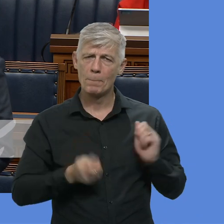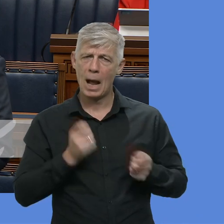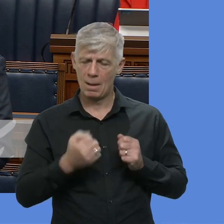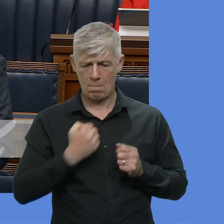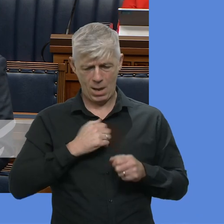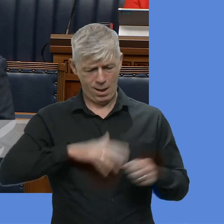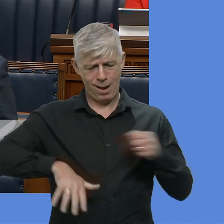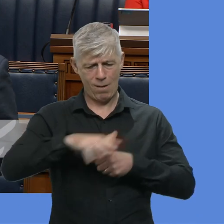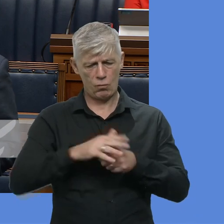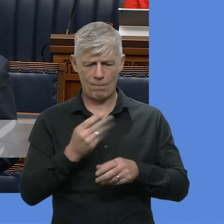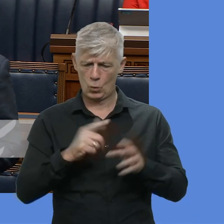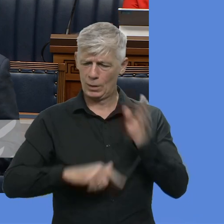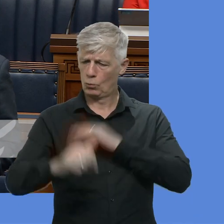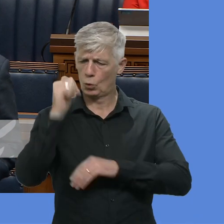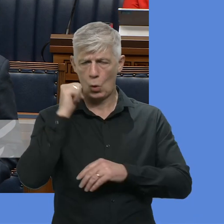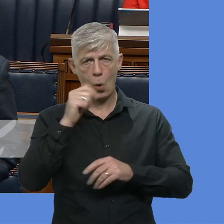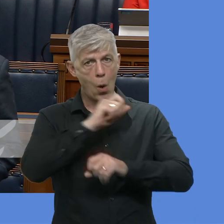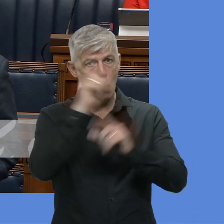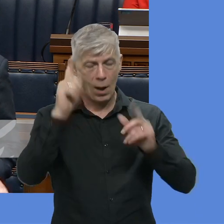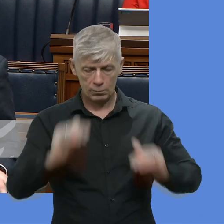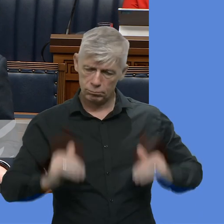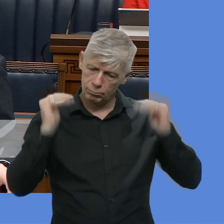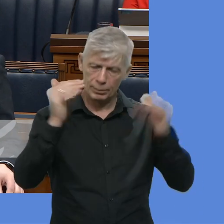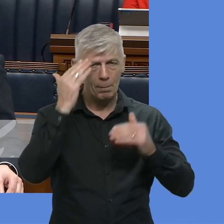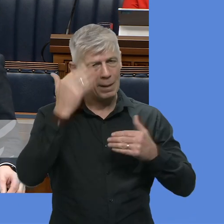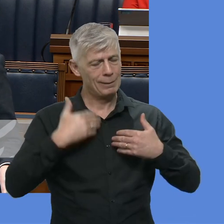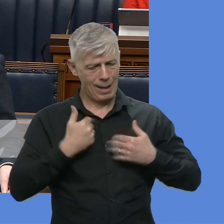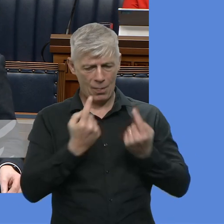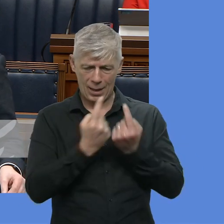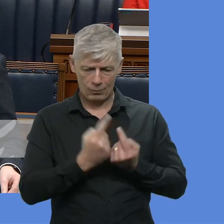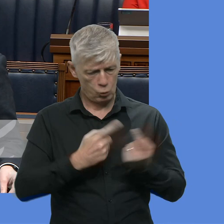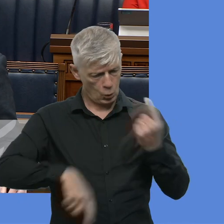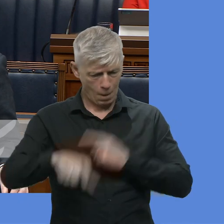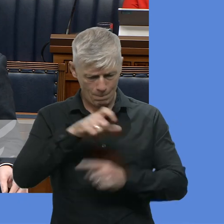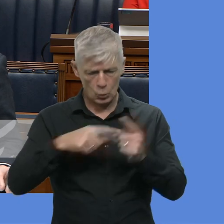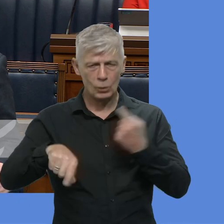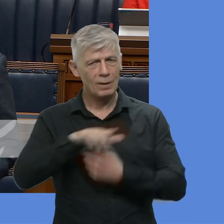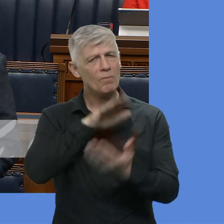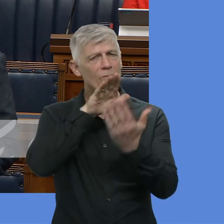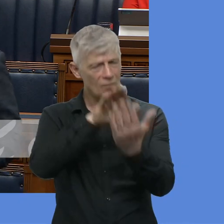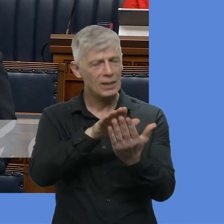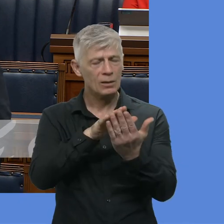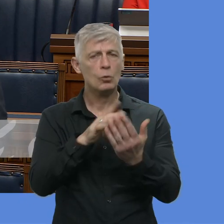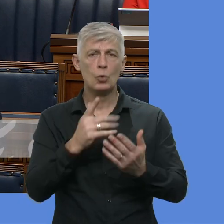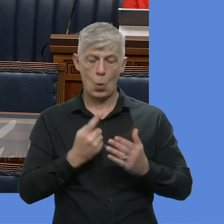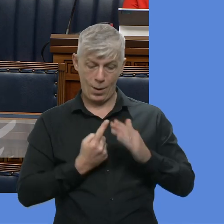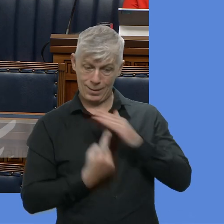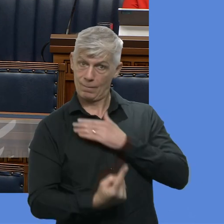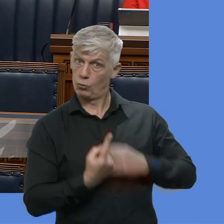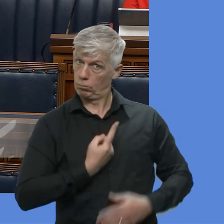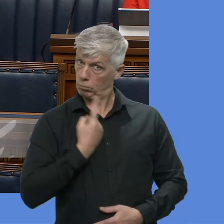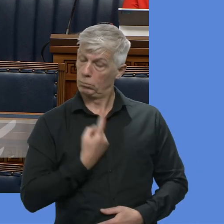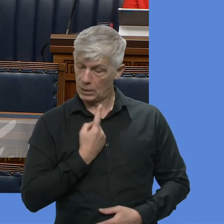ago did a lot of work in raising awareness of mental health issues that many in the community face. So from an individual point of view